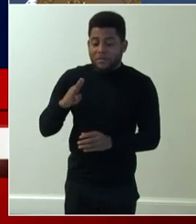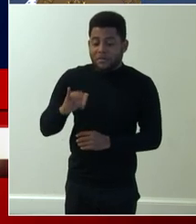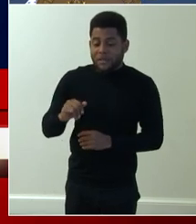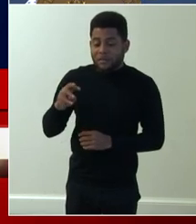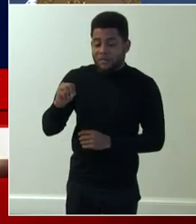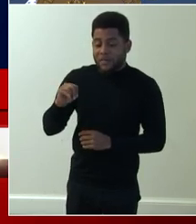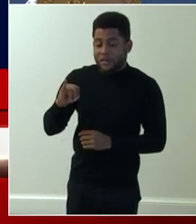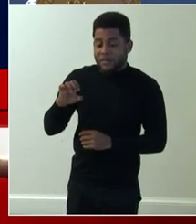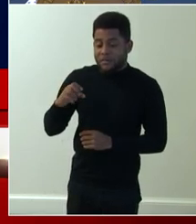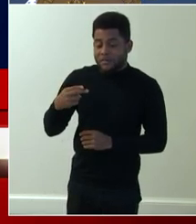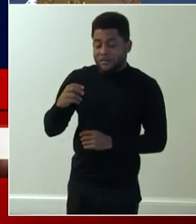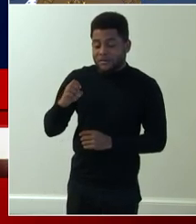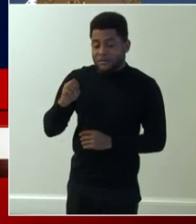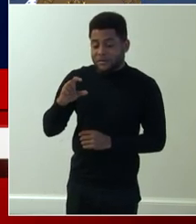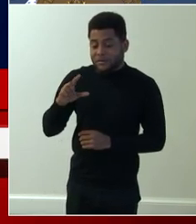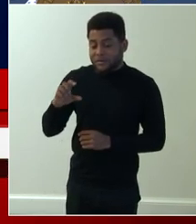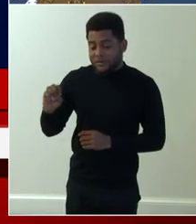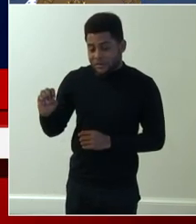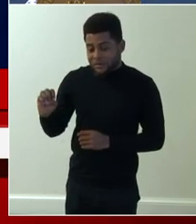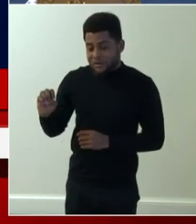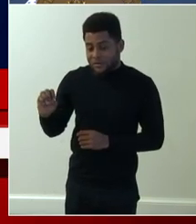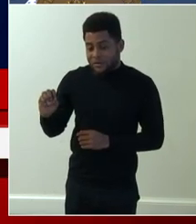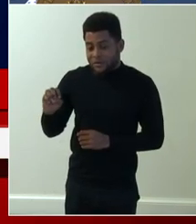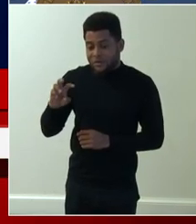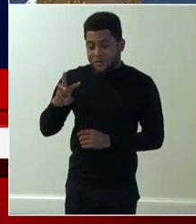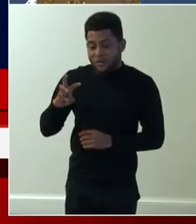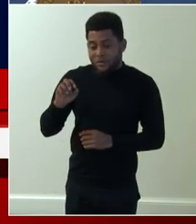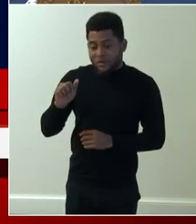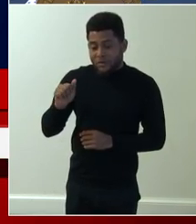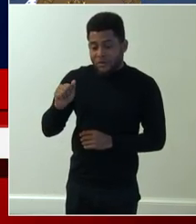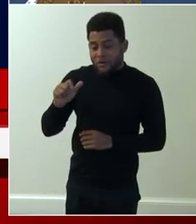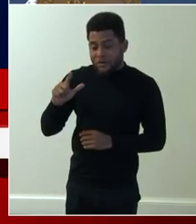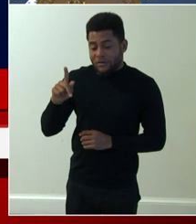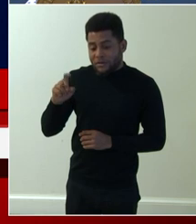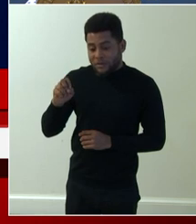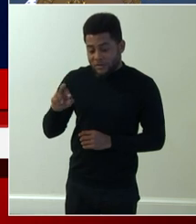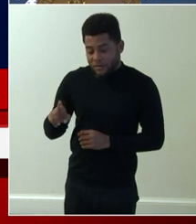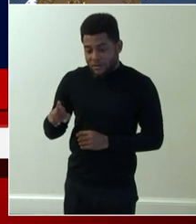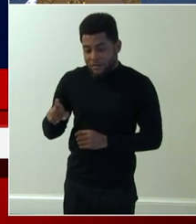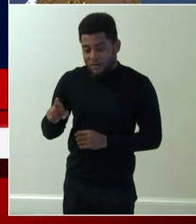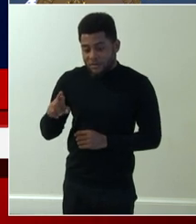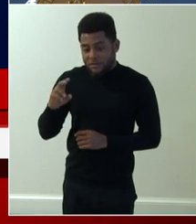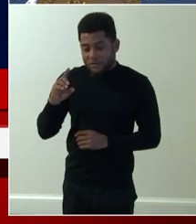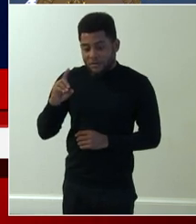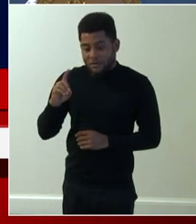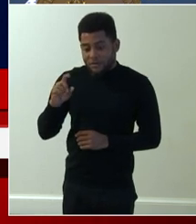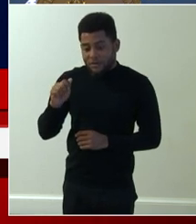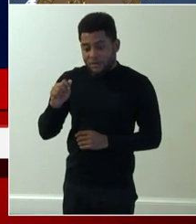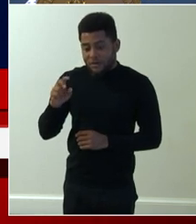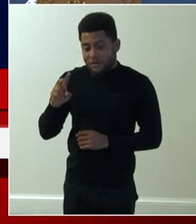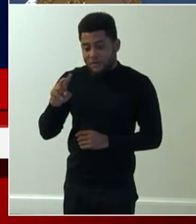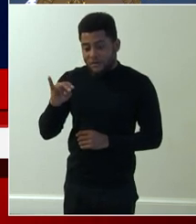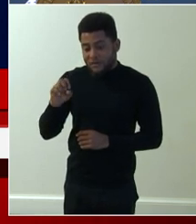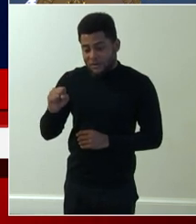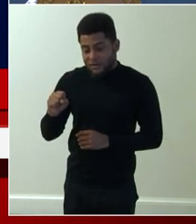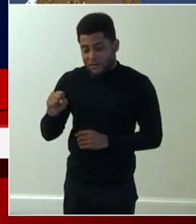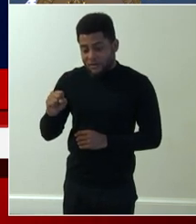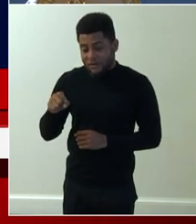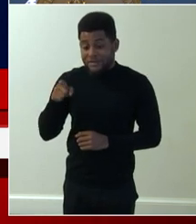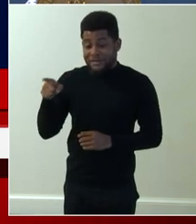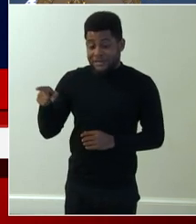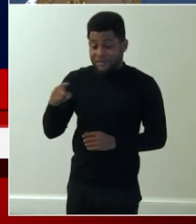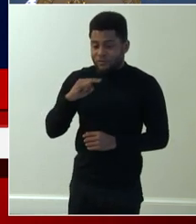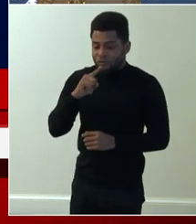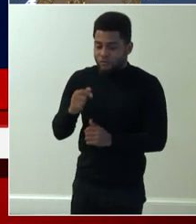the Executive Director of our public charter schools and the Public Charter School Board,